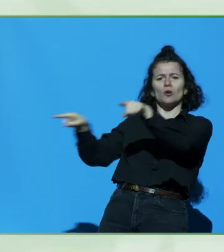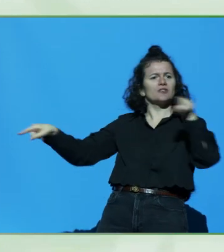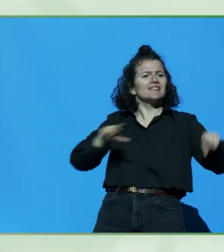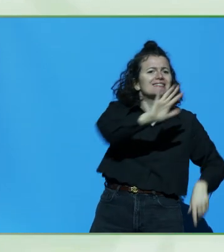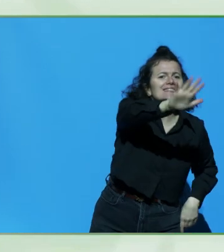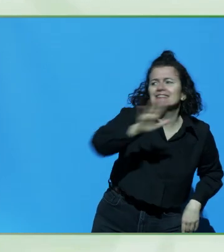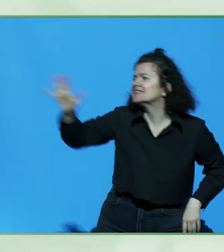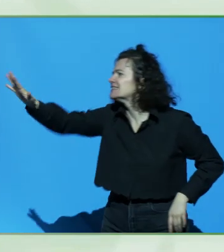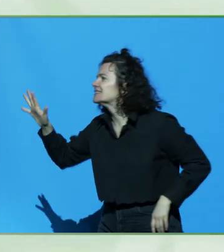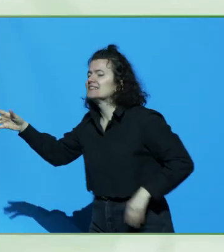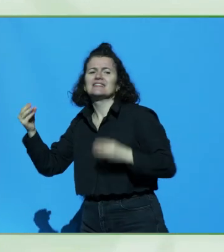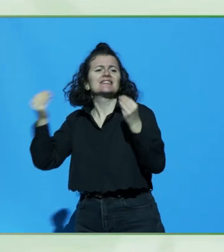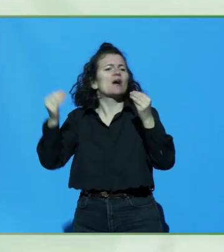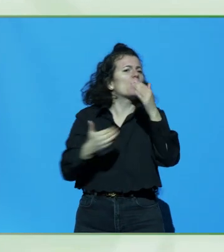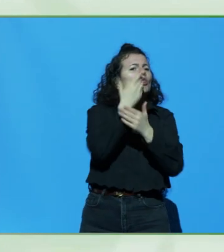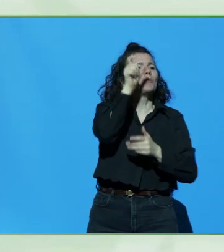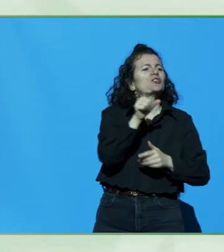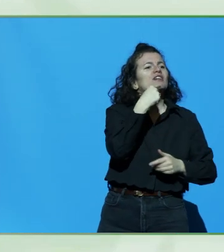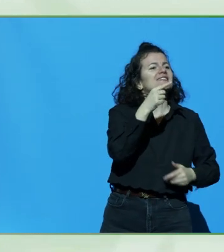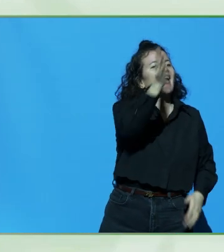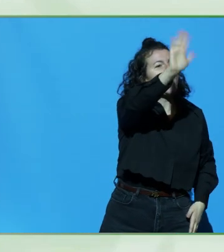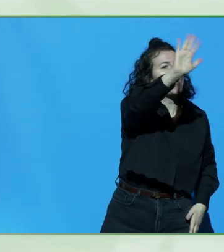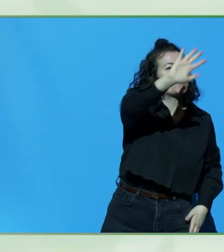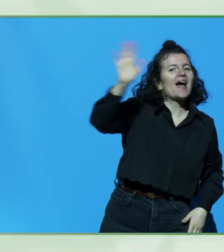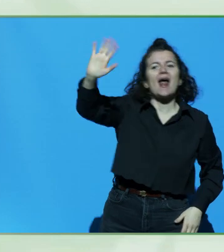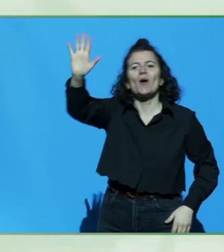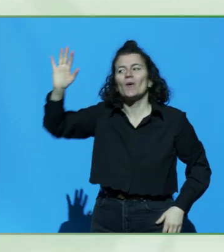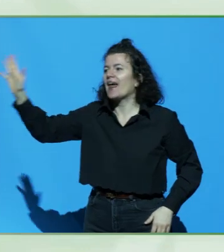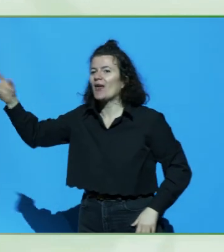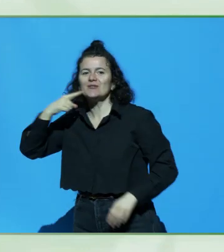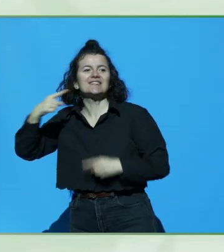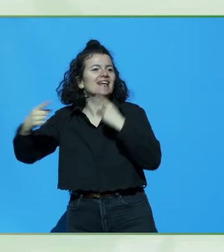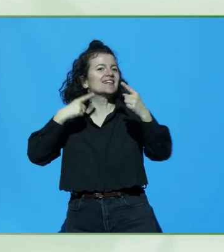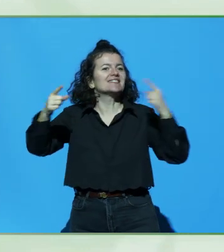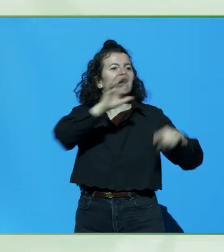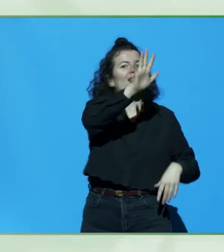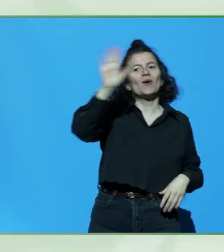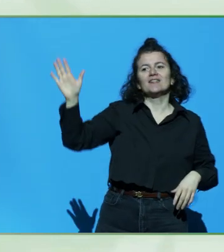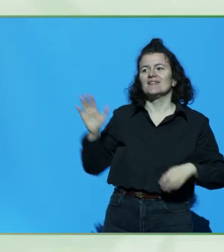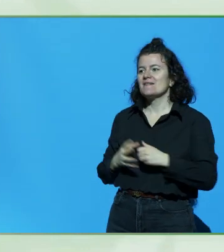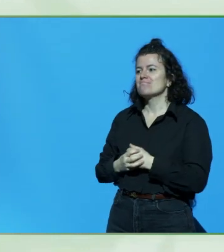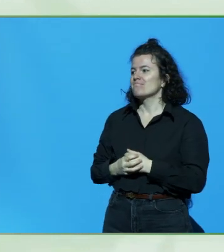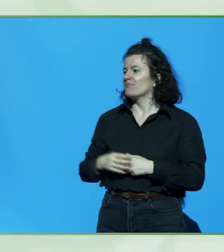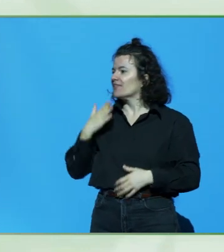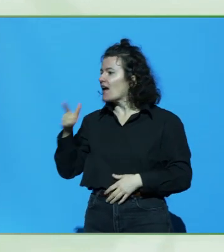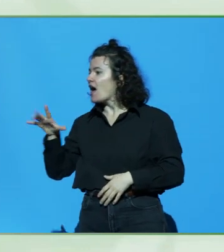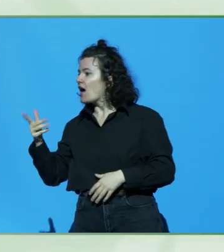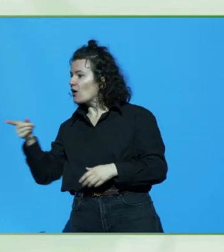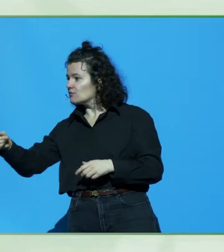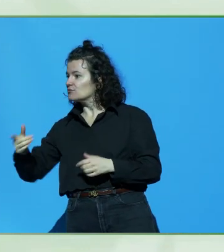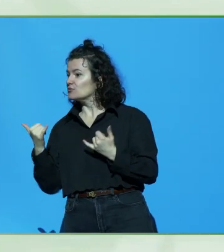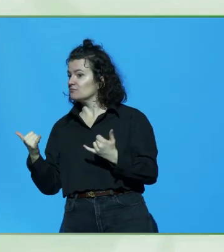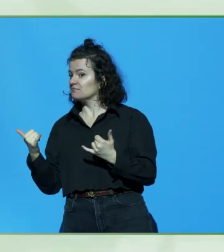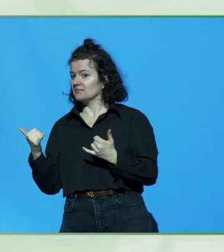someone that you don't know and say good morning. Perfect. Thank you. Emily, how was yesterday? Oh,